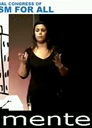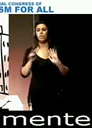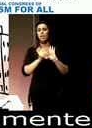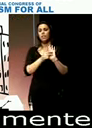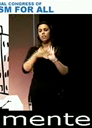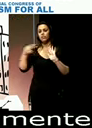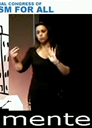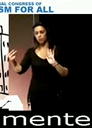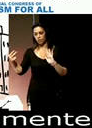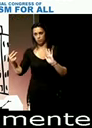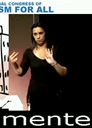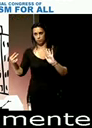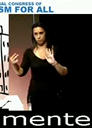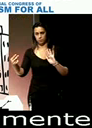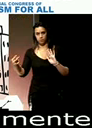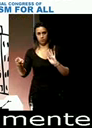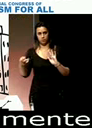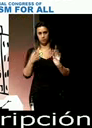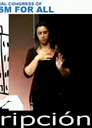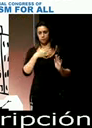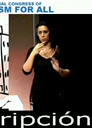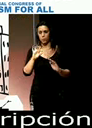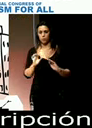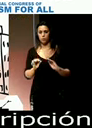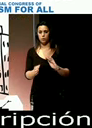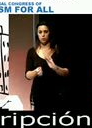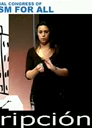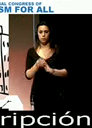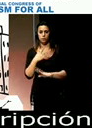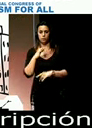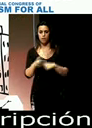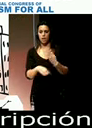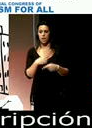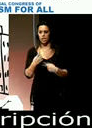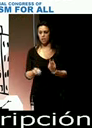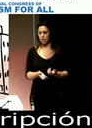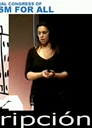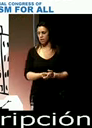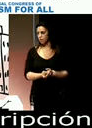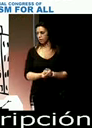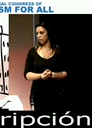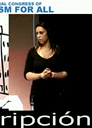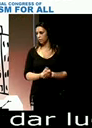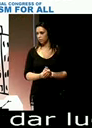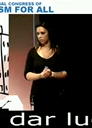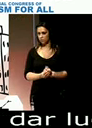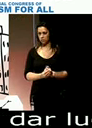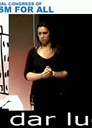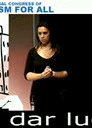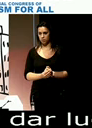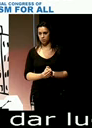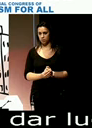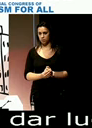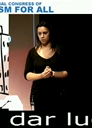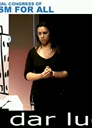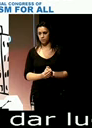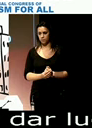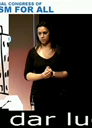that can be generated through Vifra Inside are listed quoted map showing the layout of